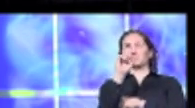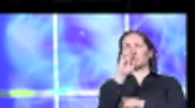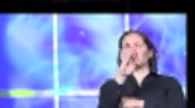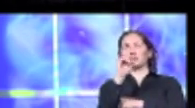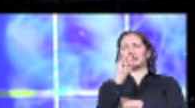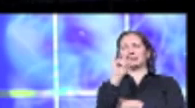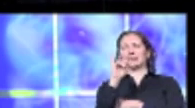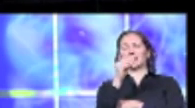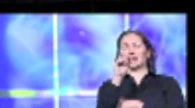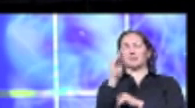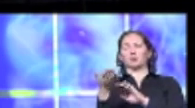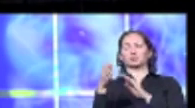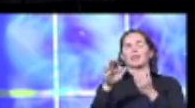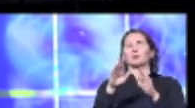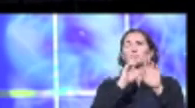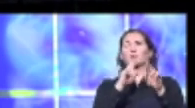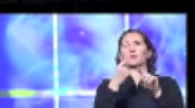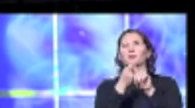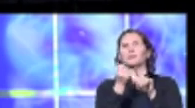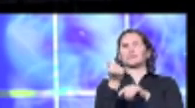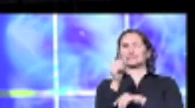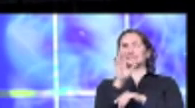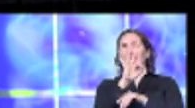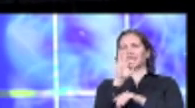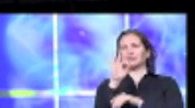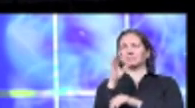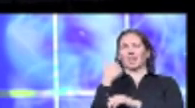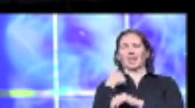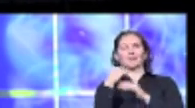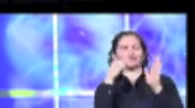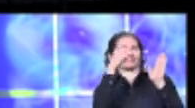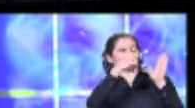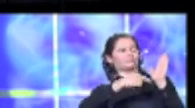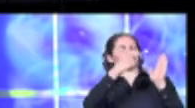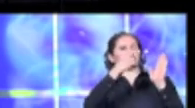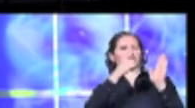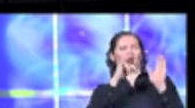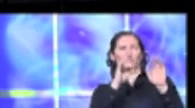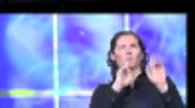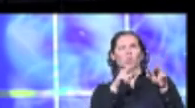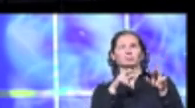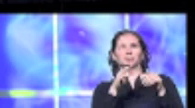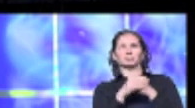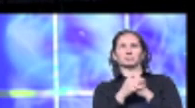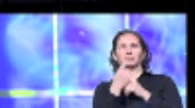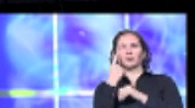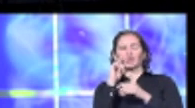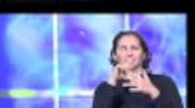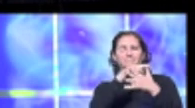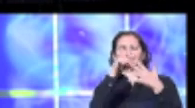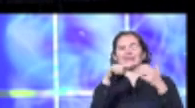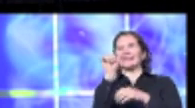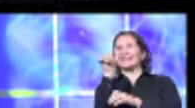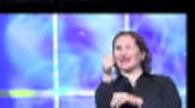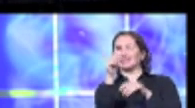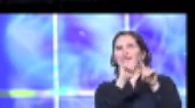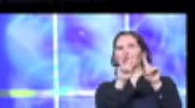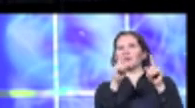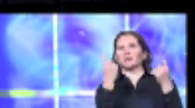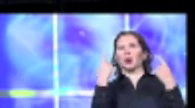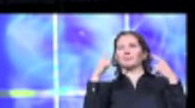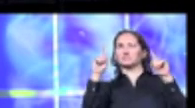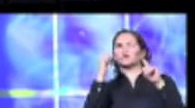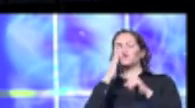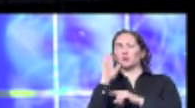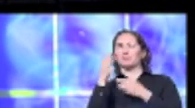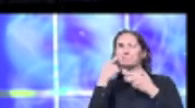from 1999 that talked about the 10 accomplishments of public